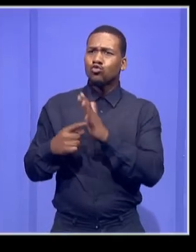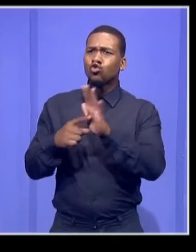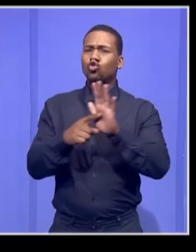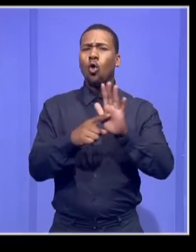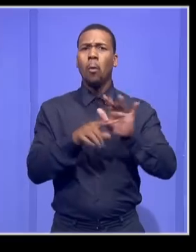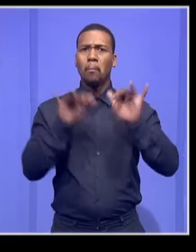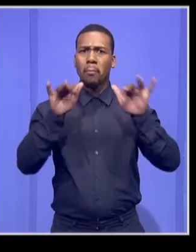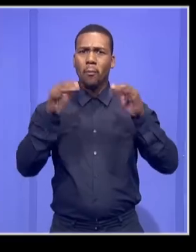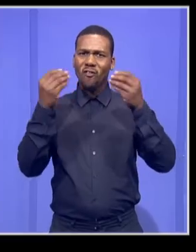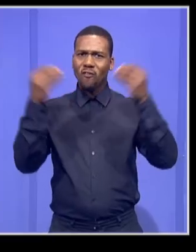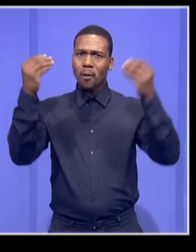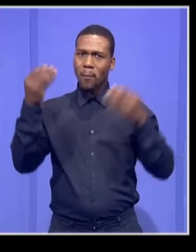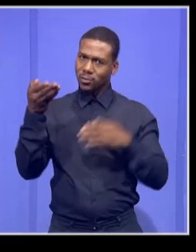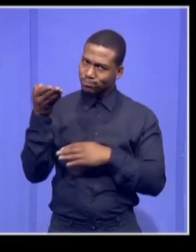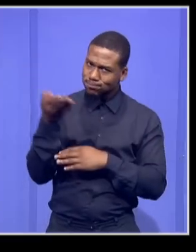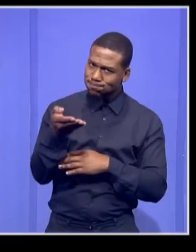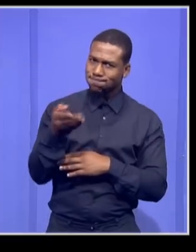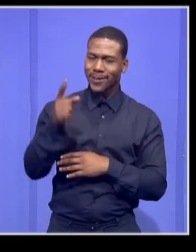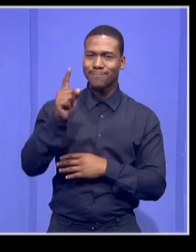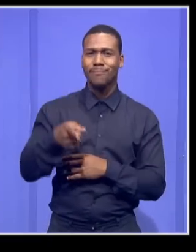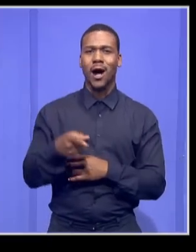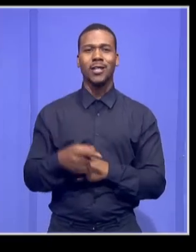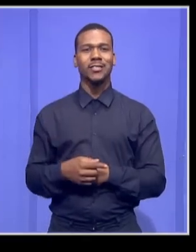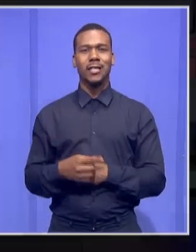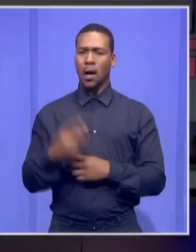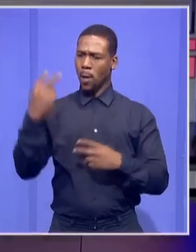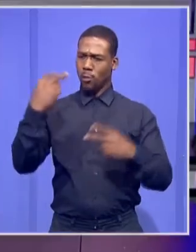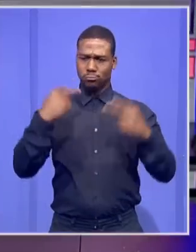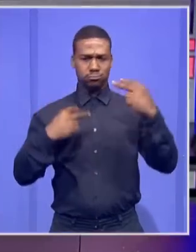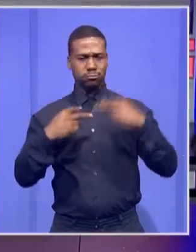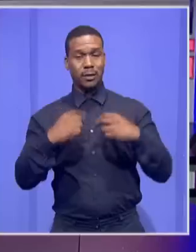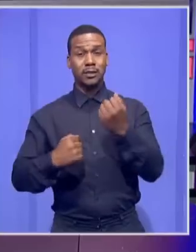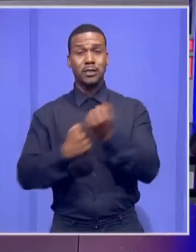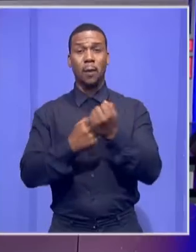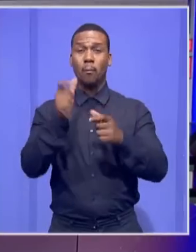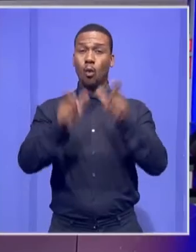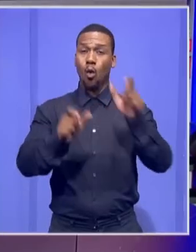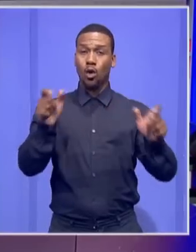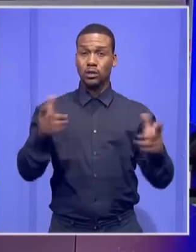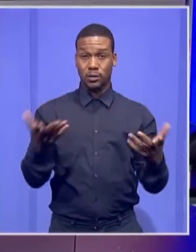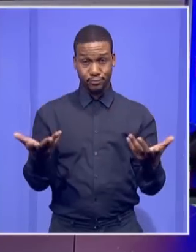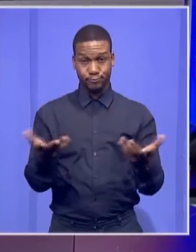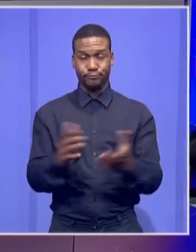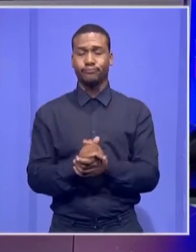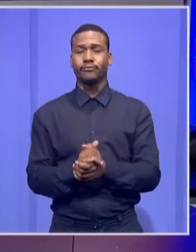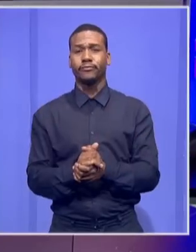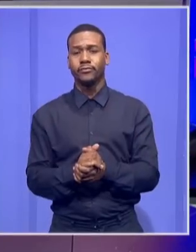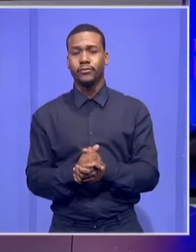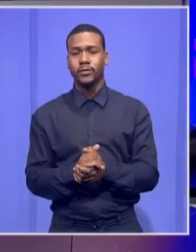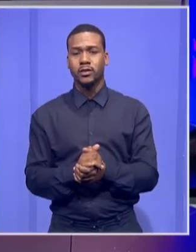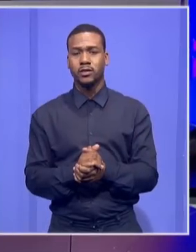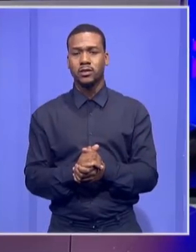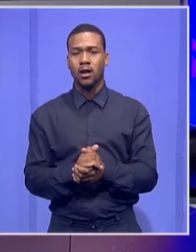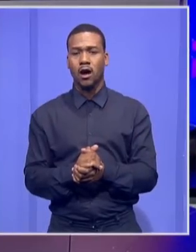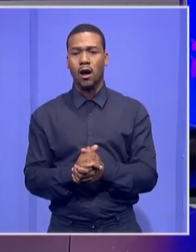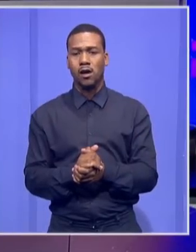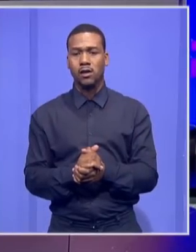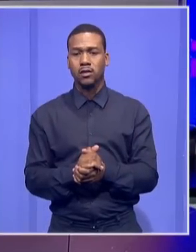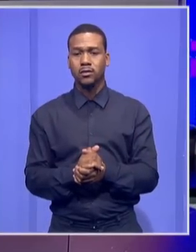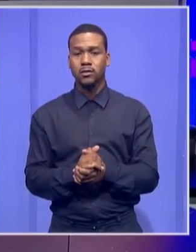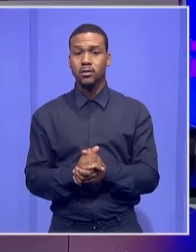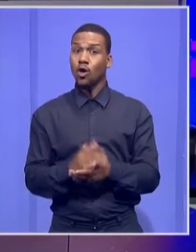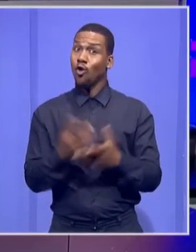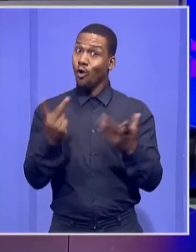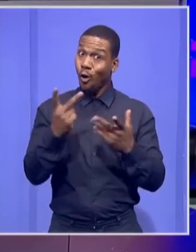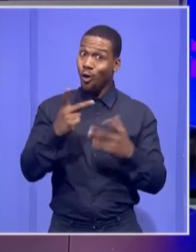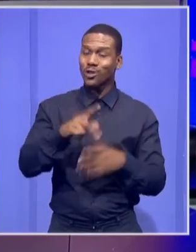actually are seen as the ambassadors when it comes to the charities and the trust that they run in between. Also, And we saw Katy Perry, my favorite